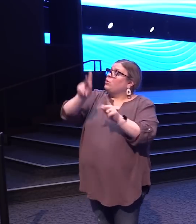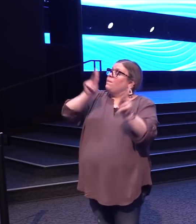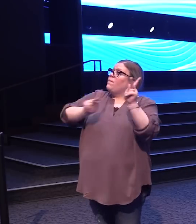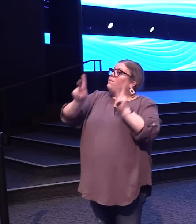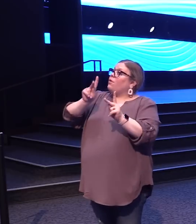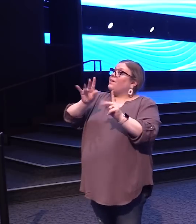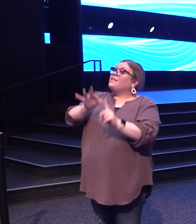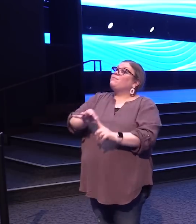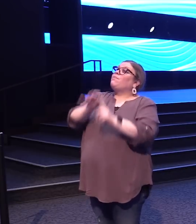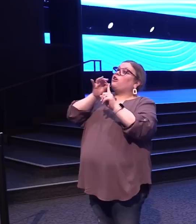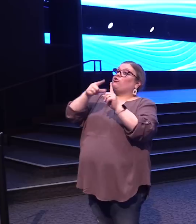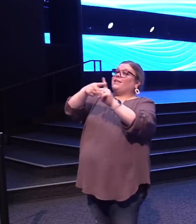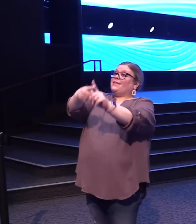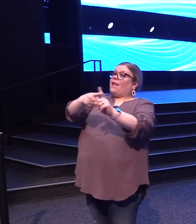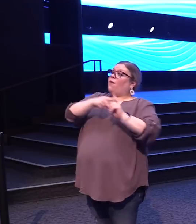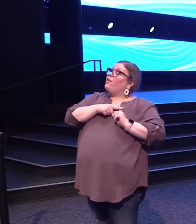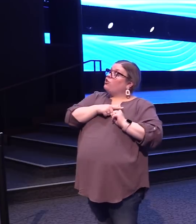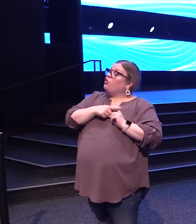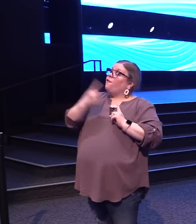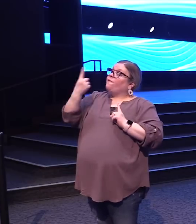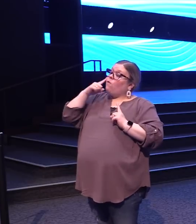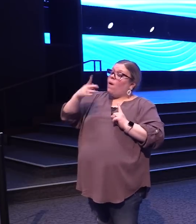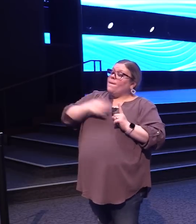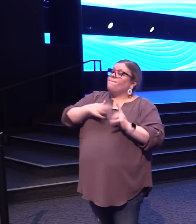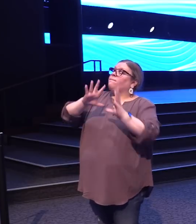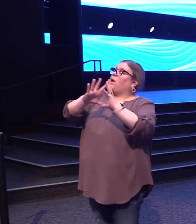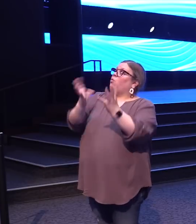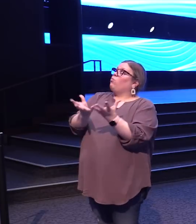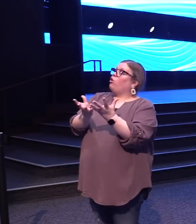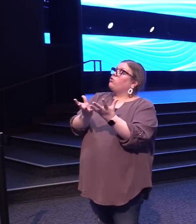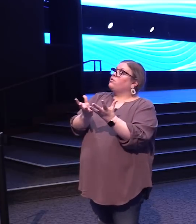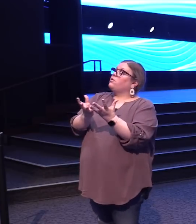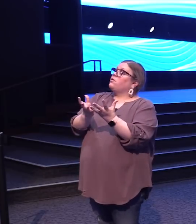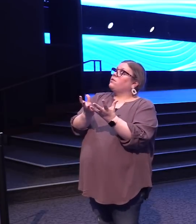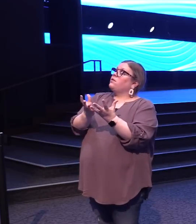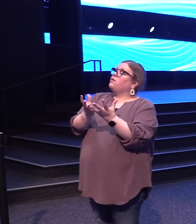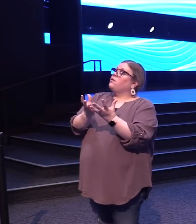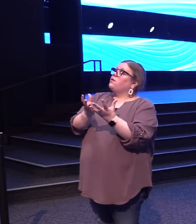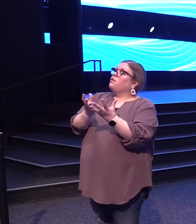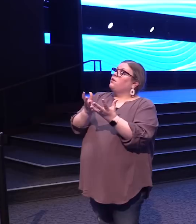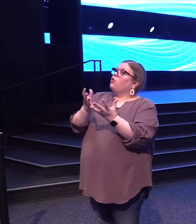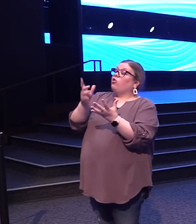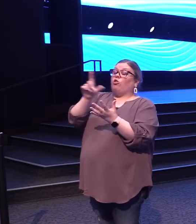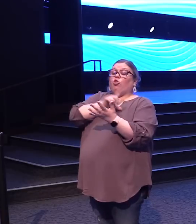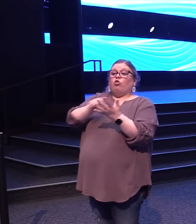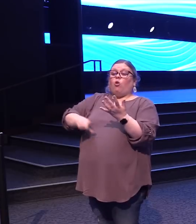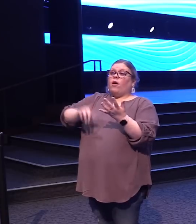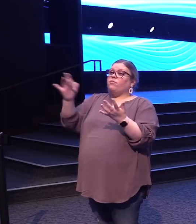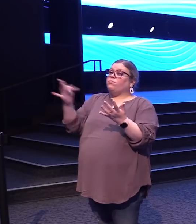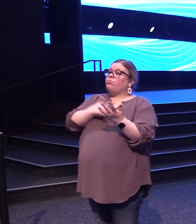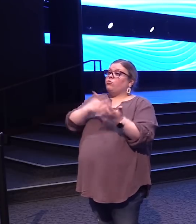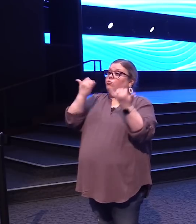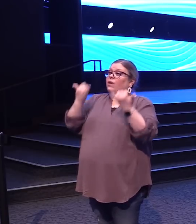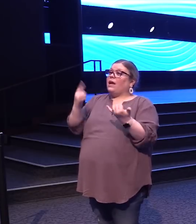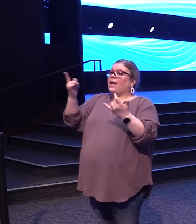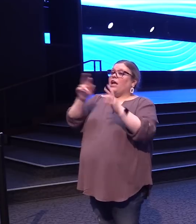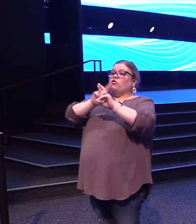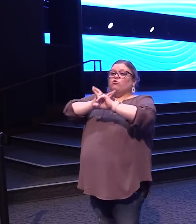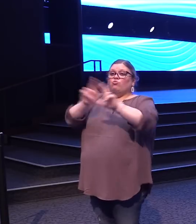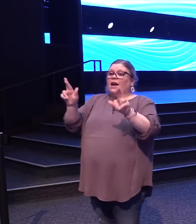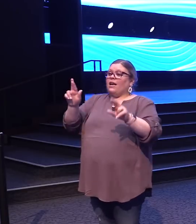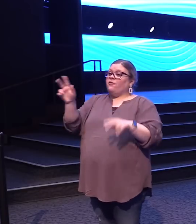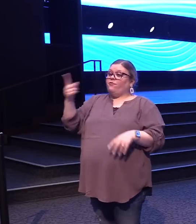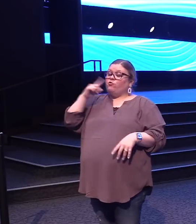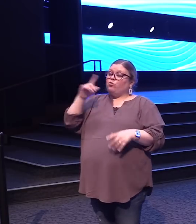the miracle of salvation, to my world. I hear the Spirit of the Lord speaking to my heart right now that He's ready to fill you